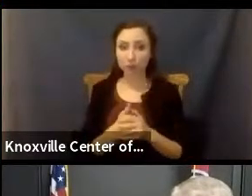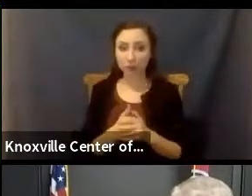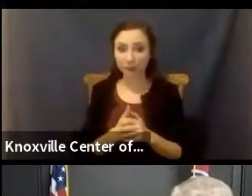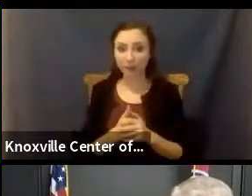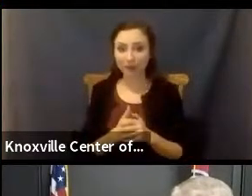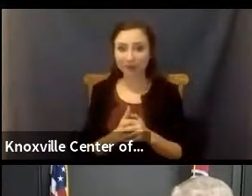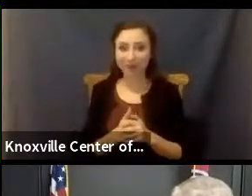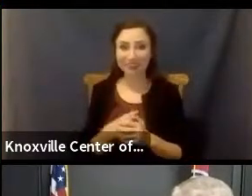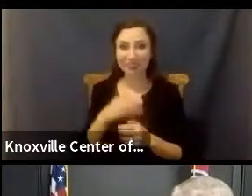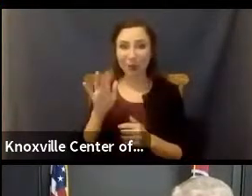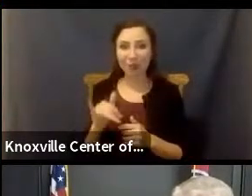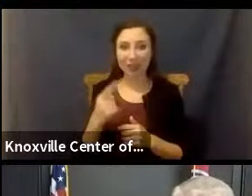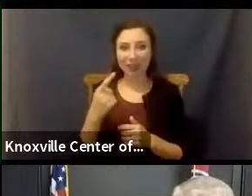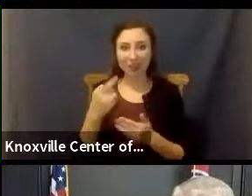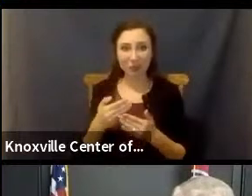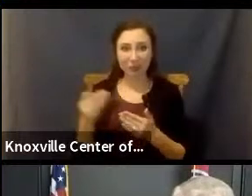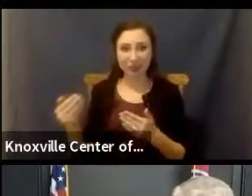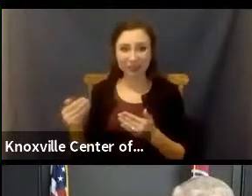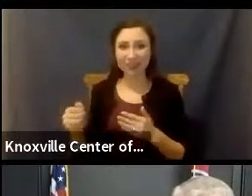that,